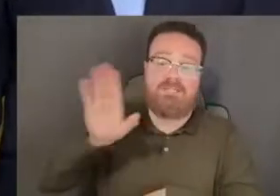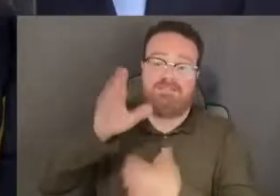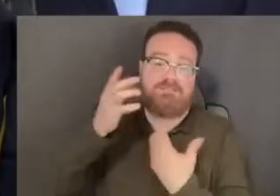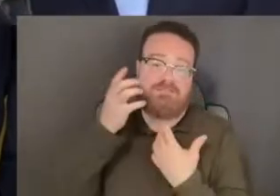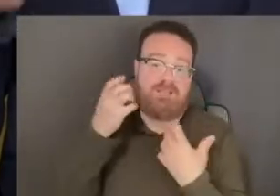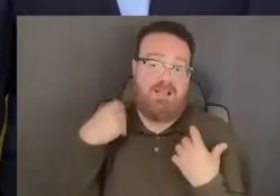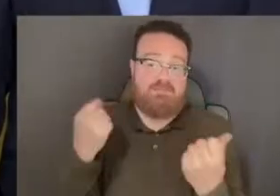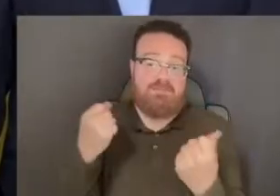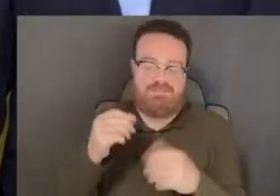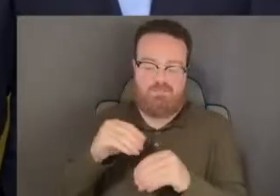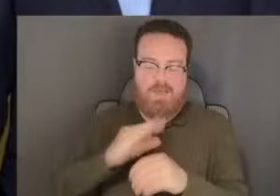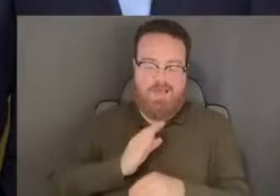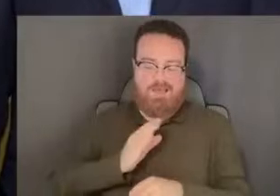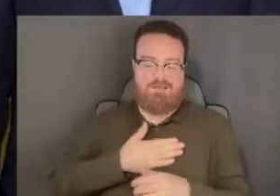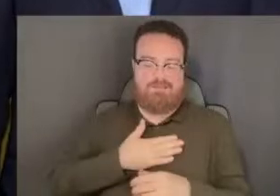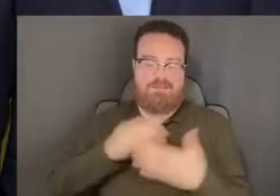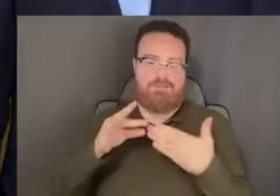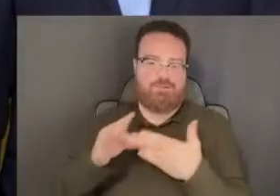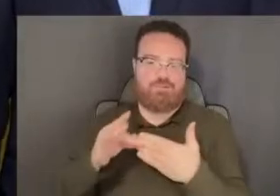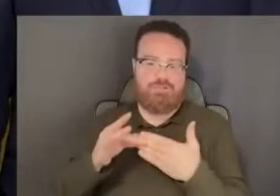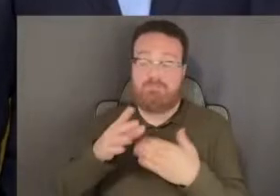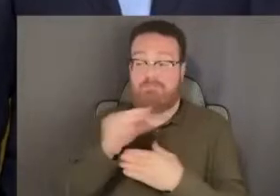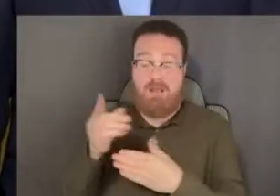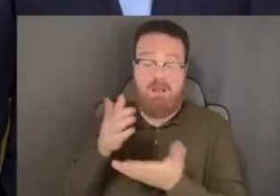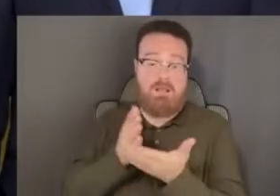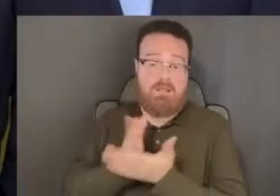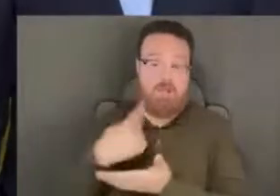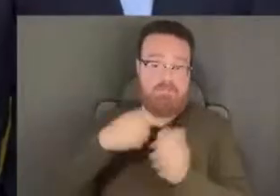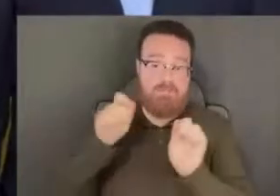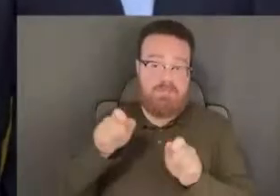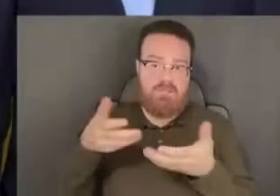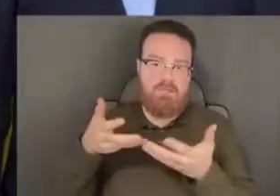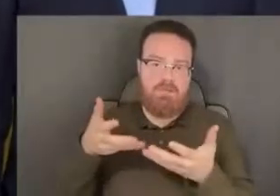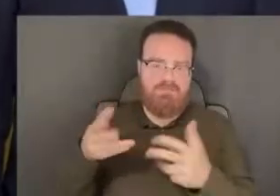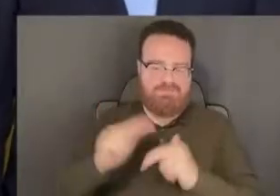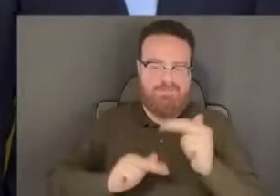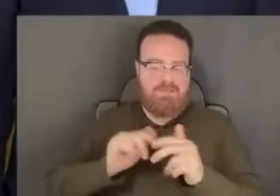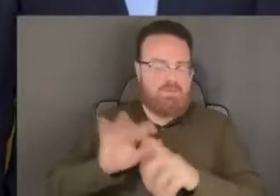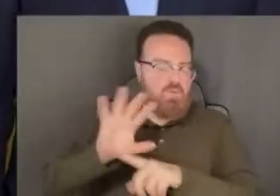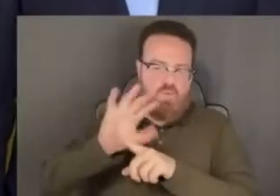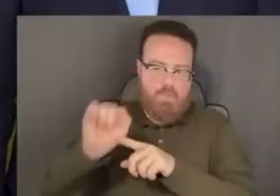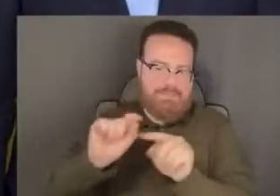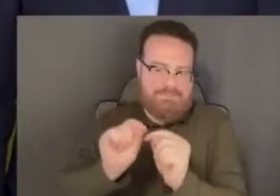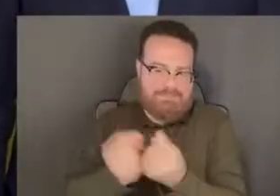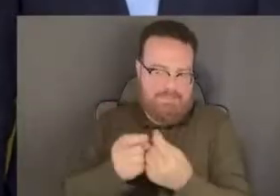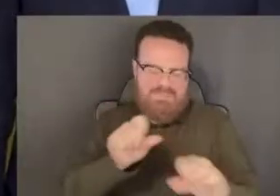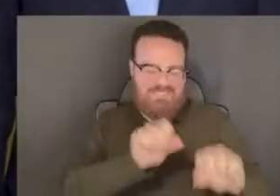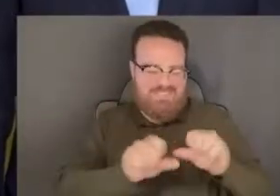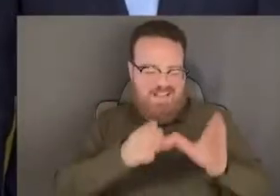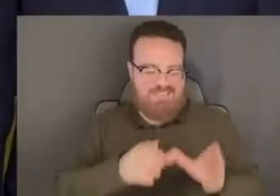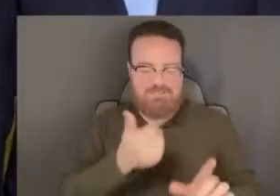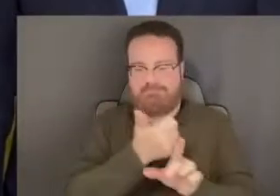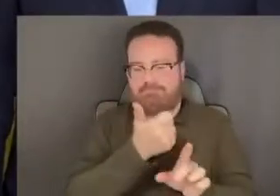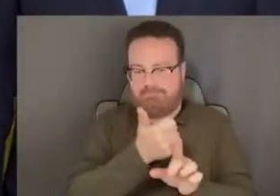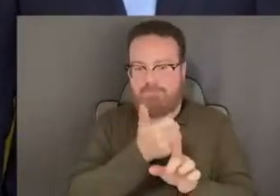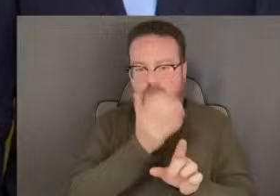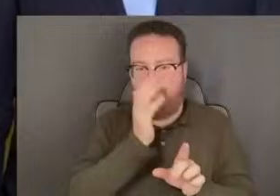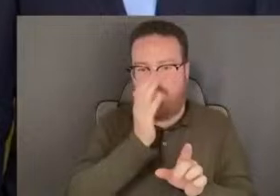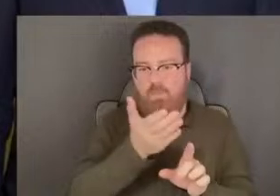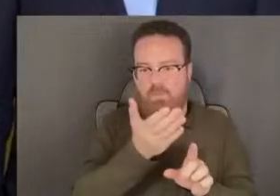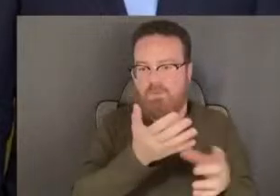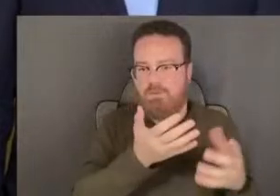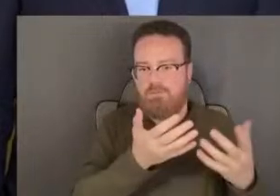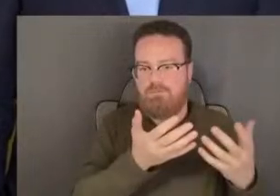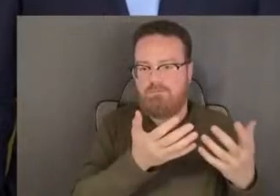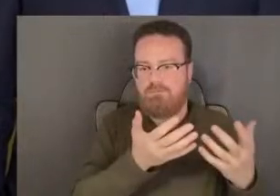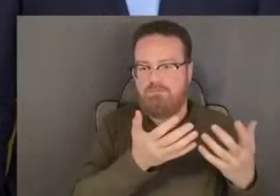for allowing me to surround myself with such an extraordinary team of scientists who are going to restore transparency